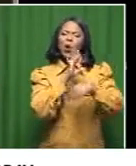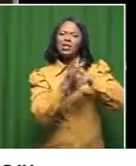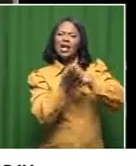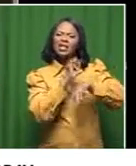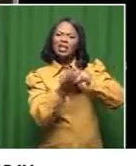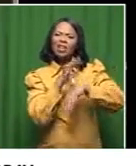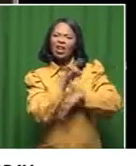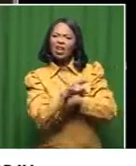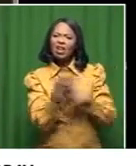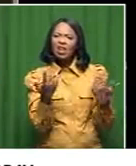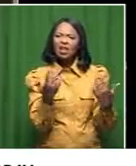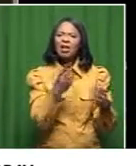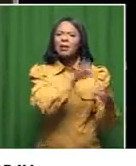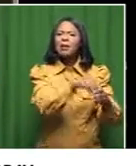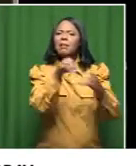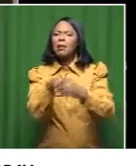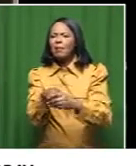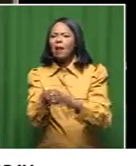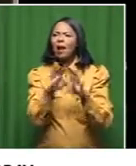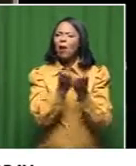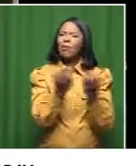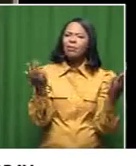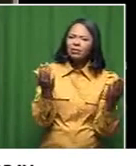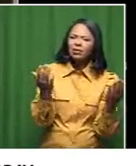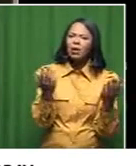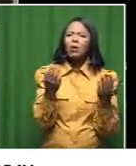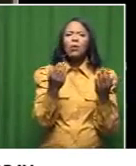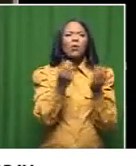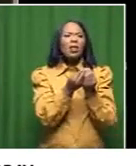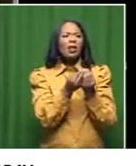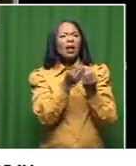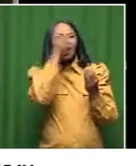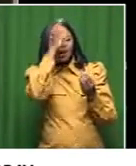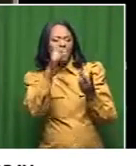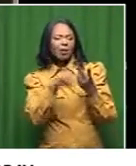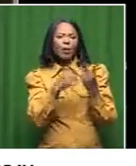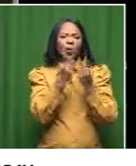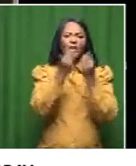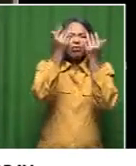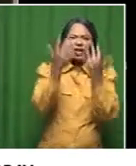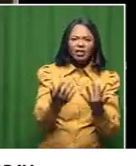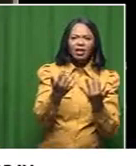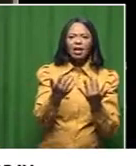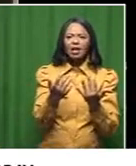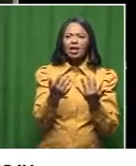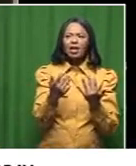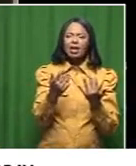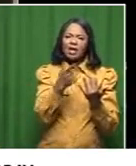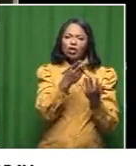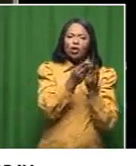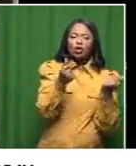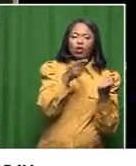are you ever engaged in with government, with Treasury, about the sort of solution that Musa has just